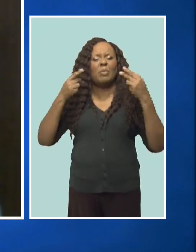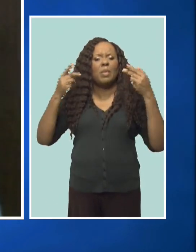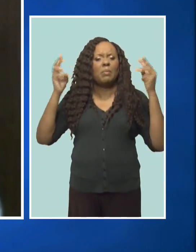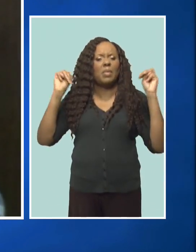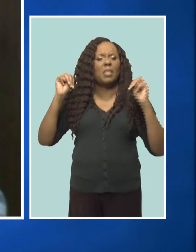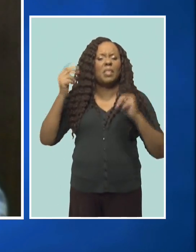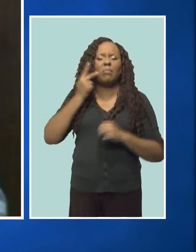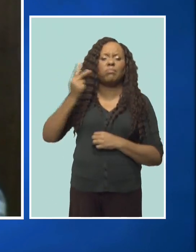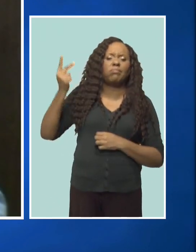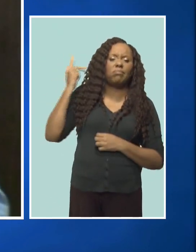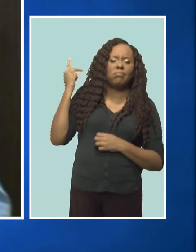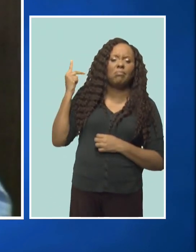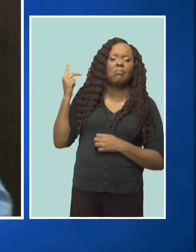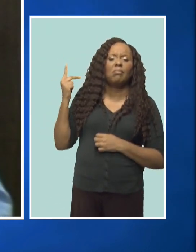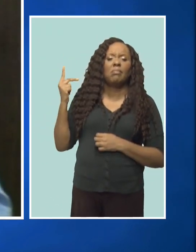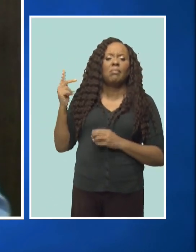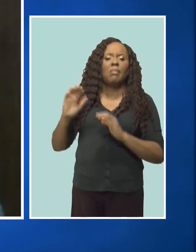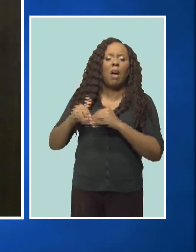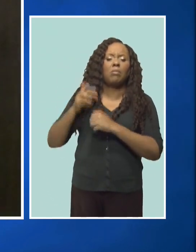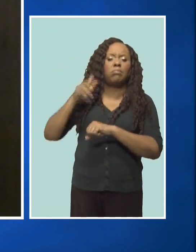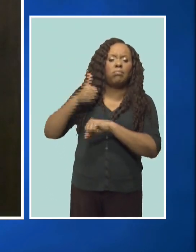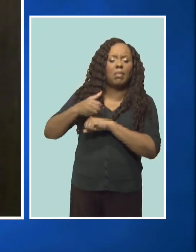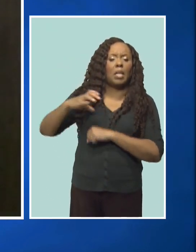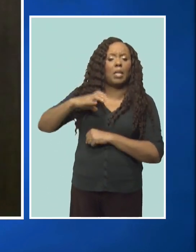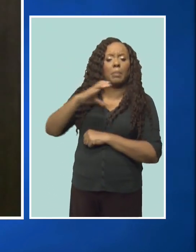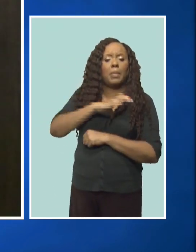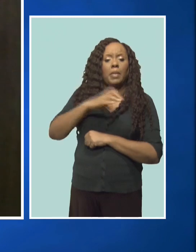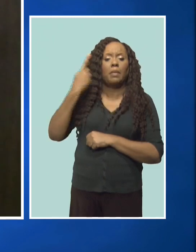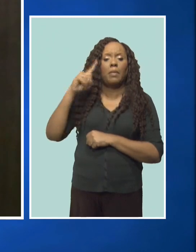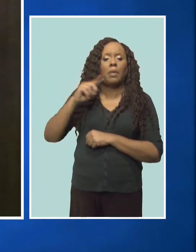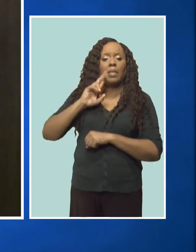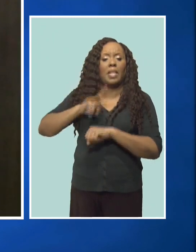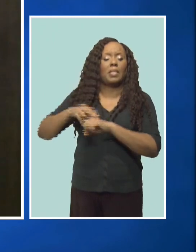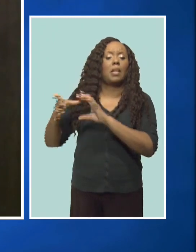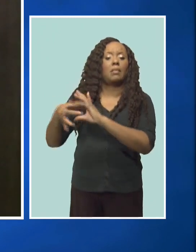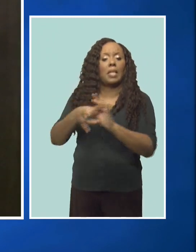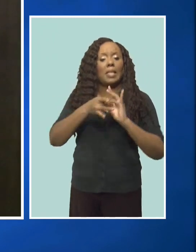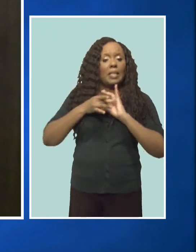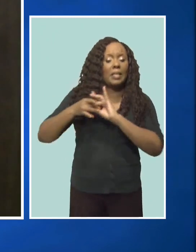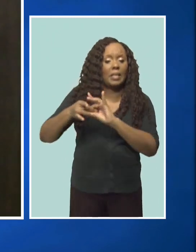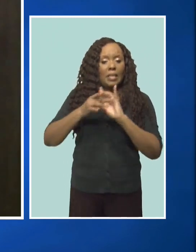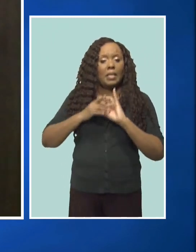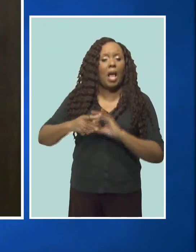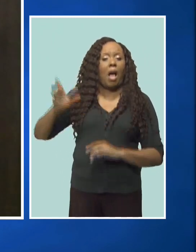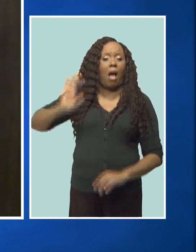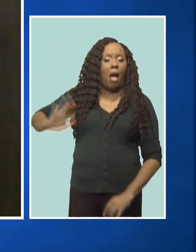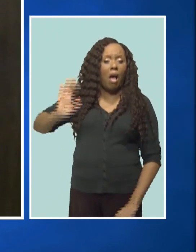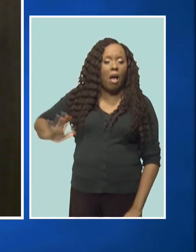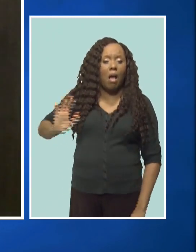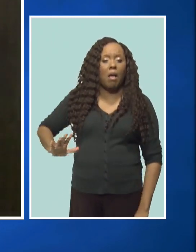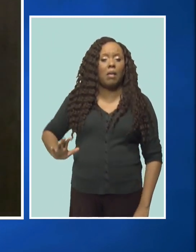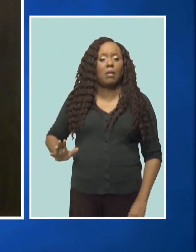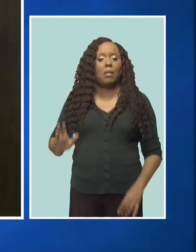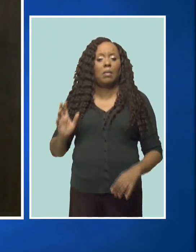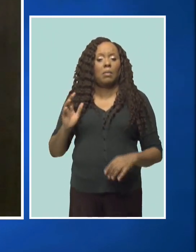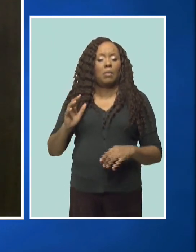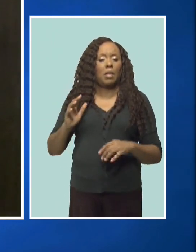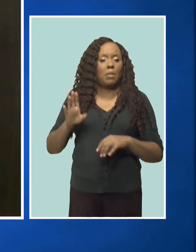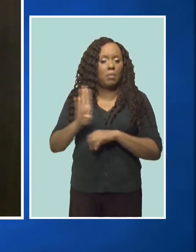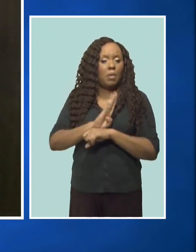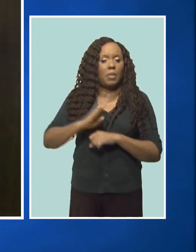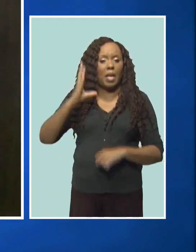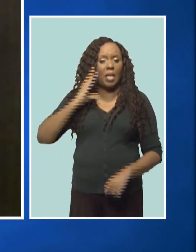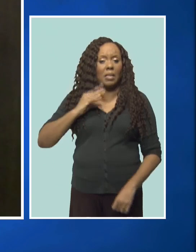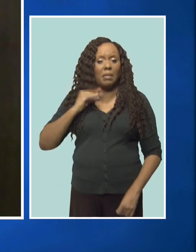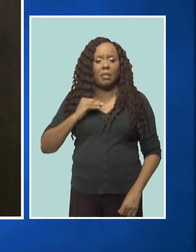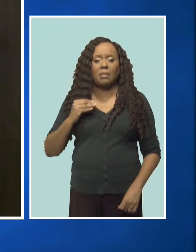the affairs of the Committee for National Reconciliation in the early 2000s as the country grappled with some deep-seated